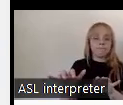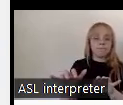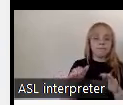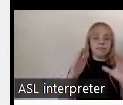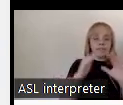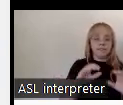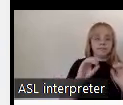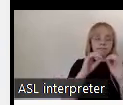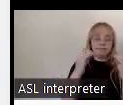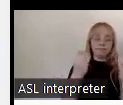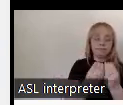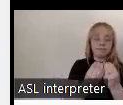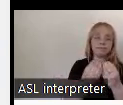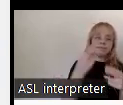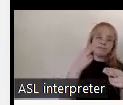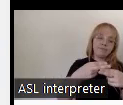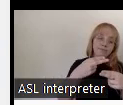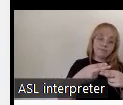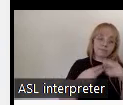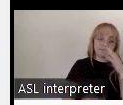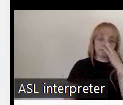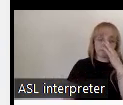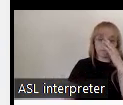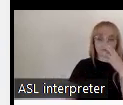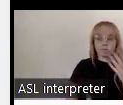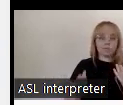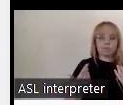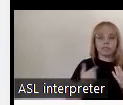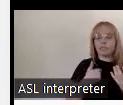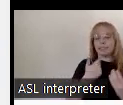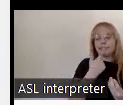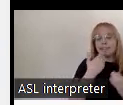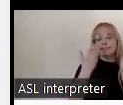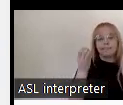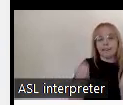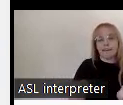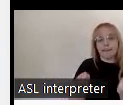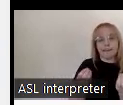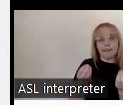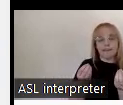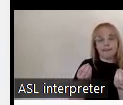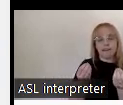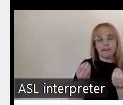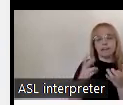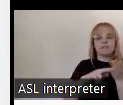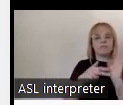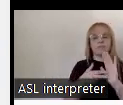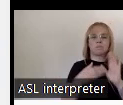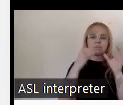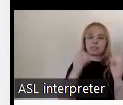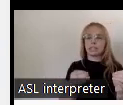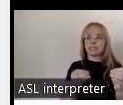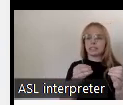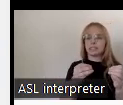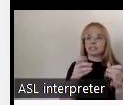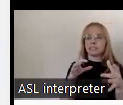password, then your organization. It defaults to none of these. The default of none of these is referring